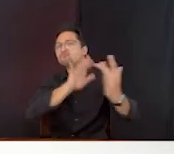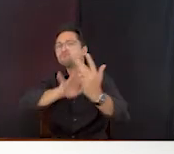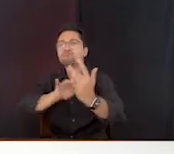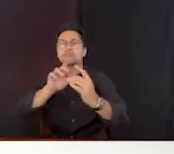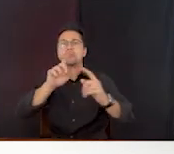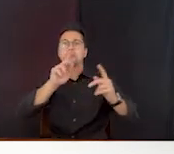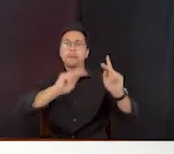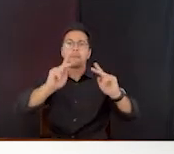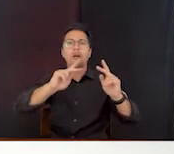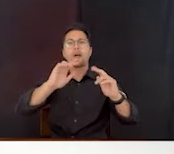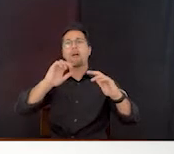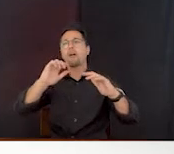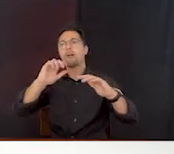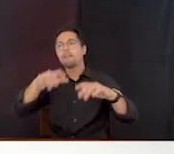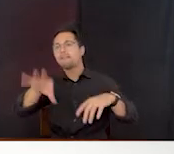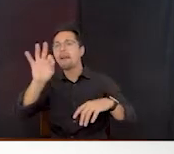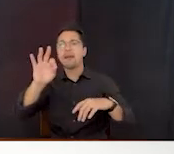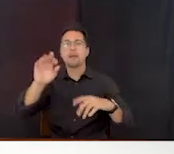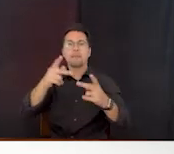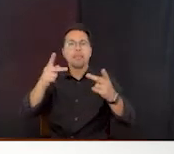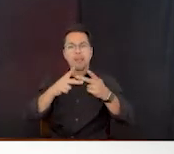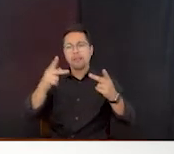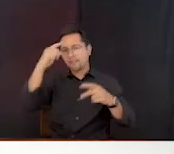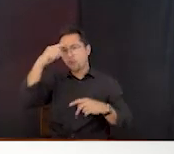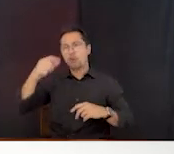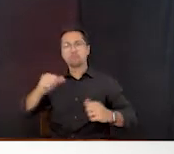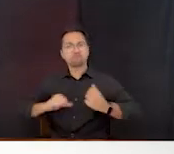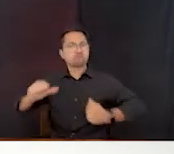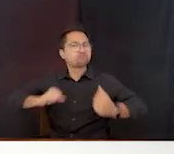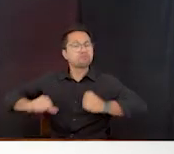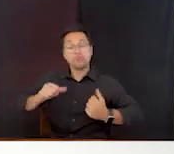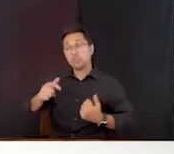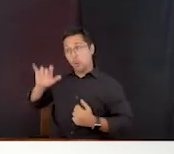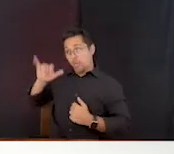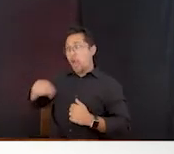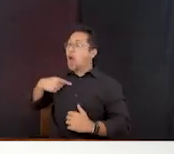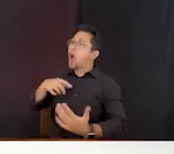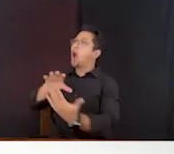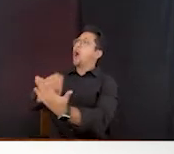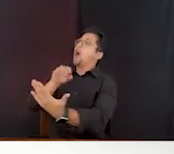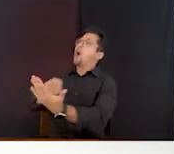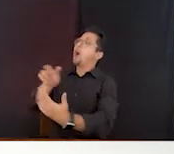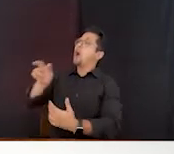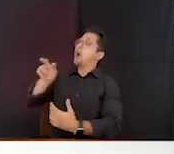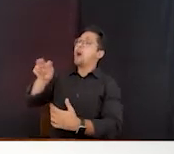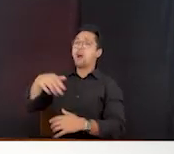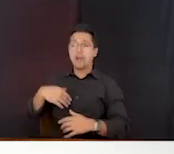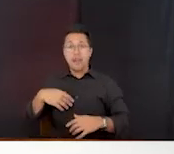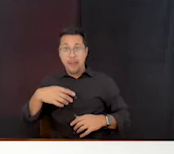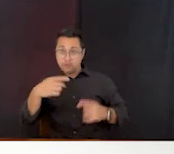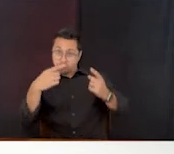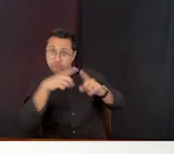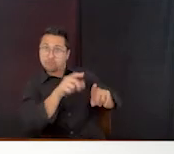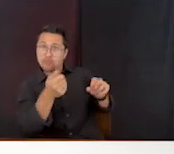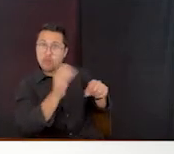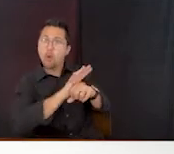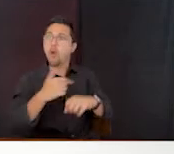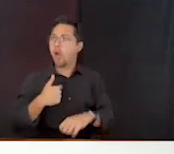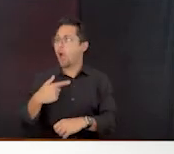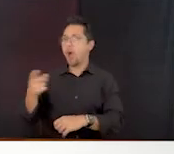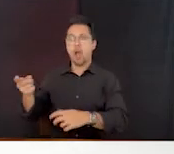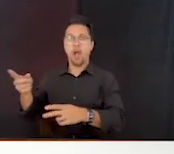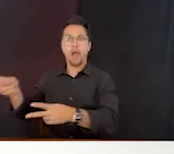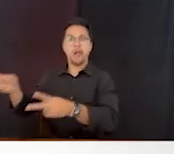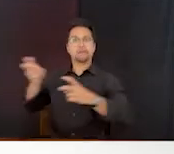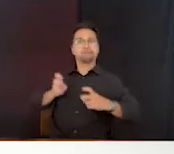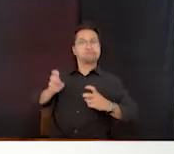us to perform. And so I kind of took that and learned from it and kind of used it during COVID, because social media was